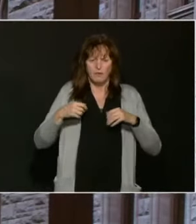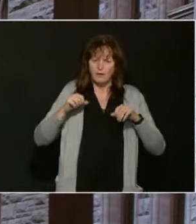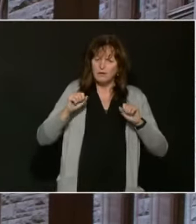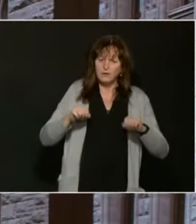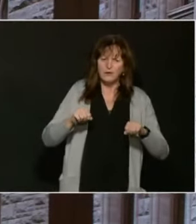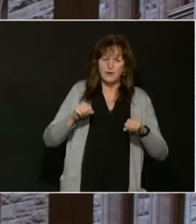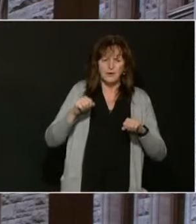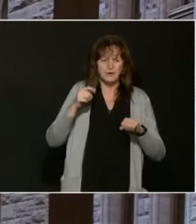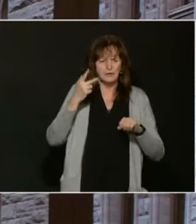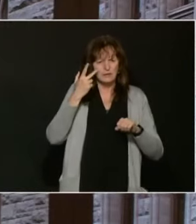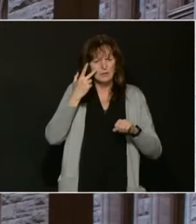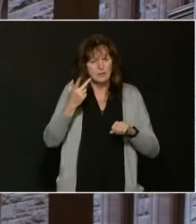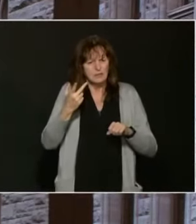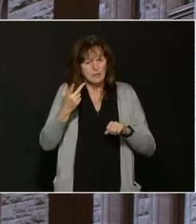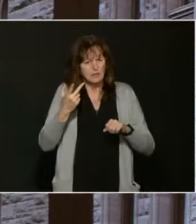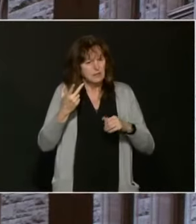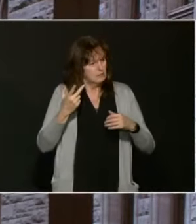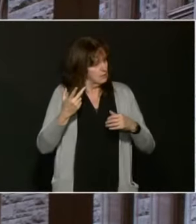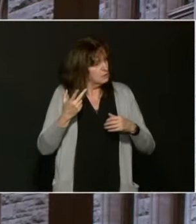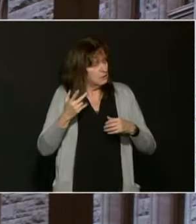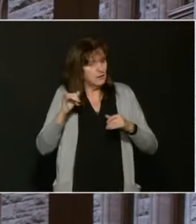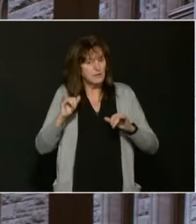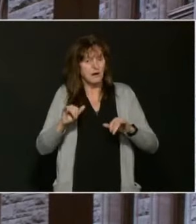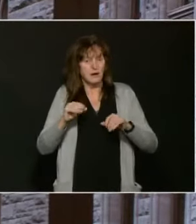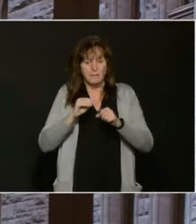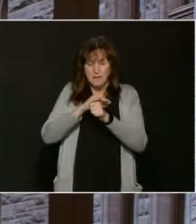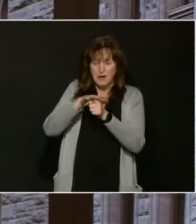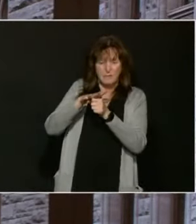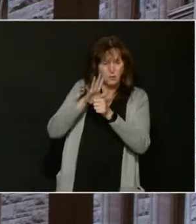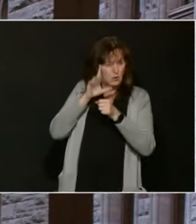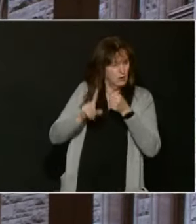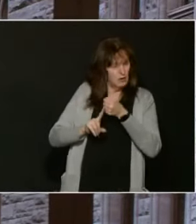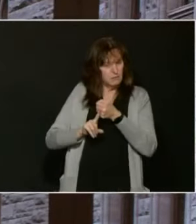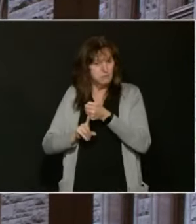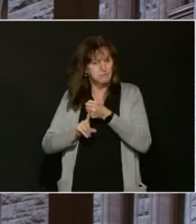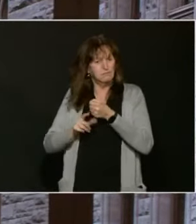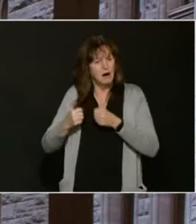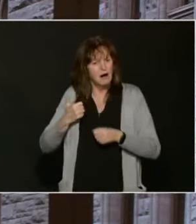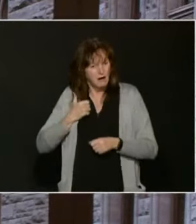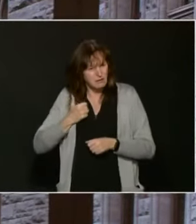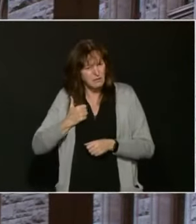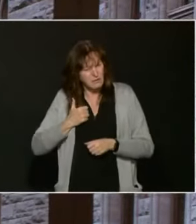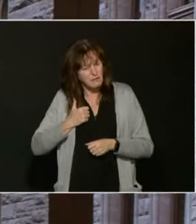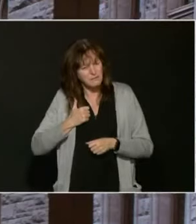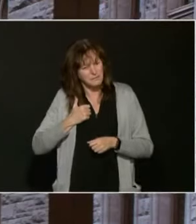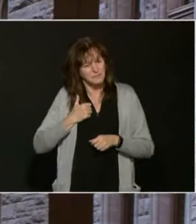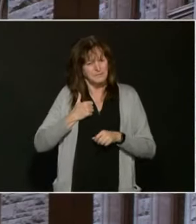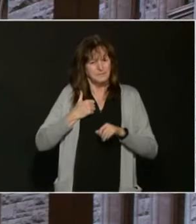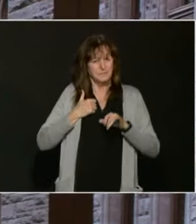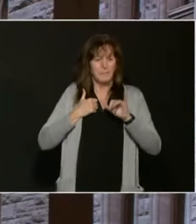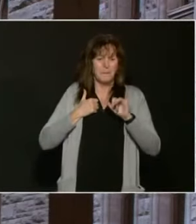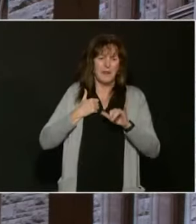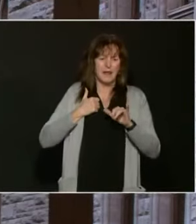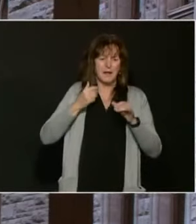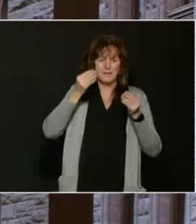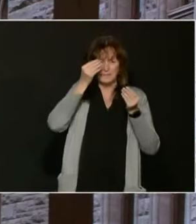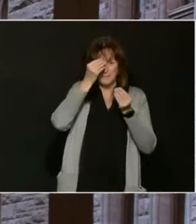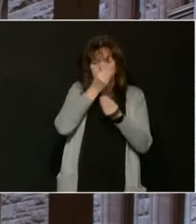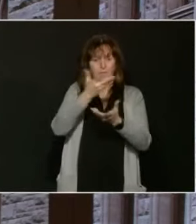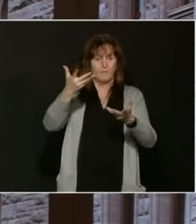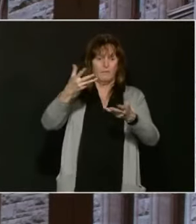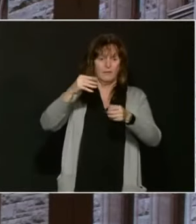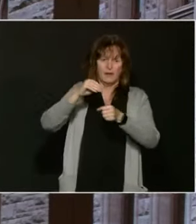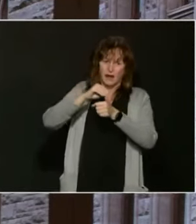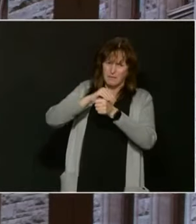officially declare it, and making that declaration is not a simple task. It means it's dealing with a wider area